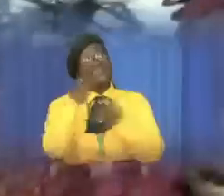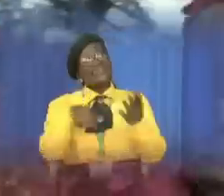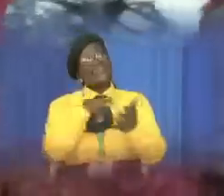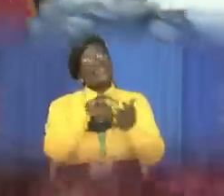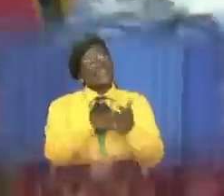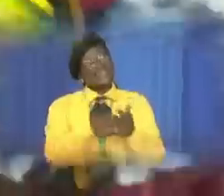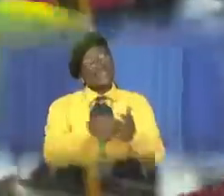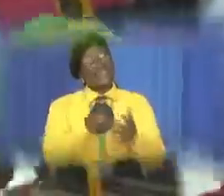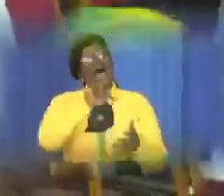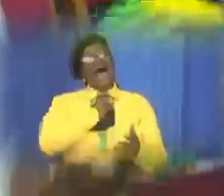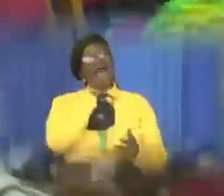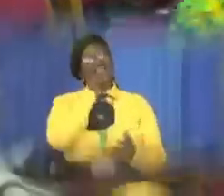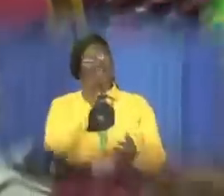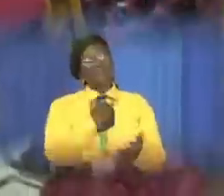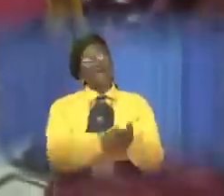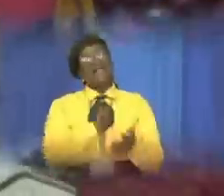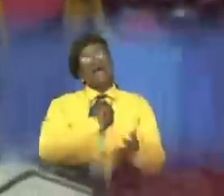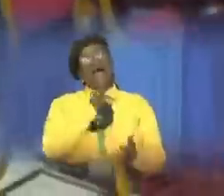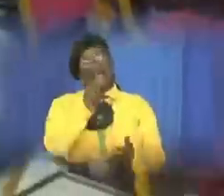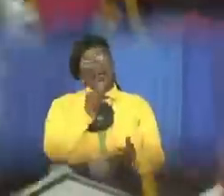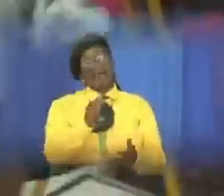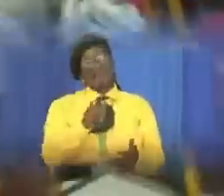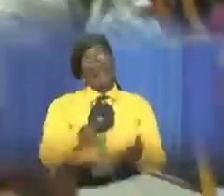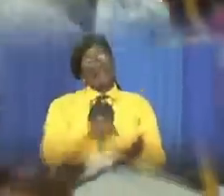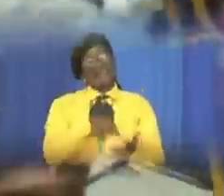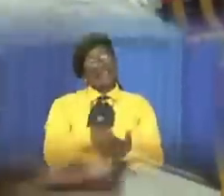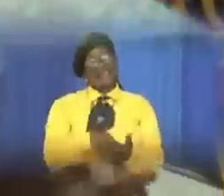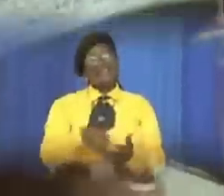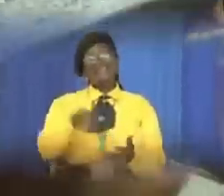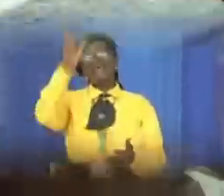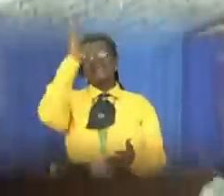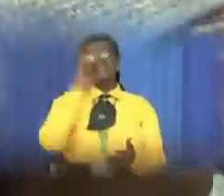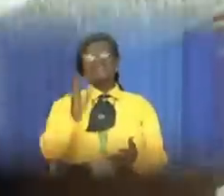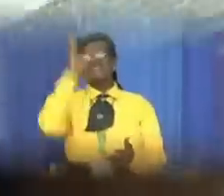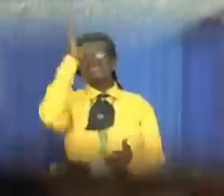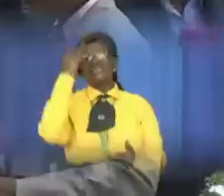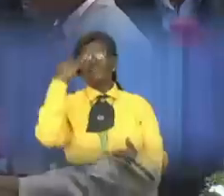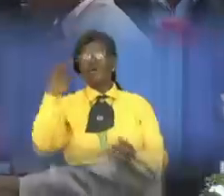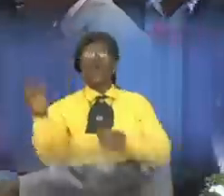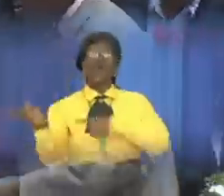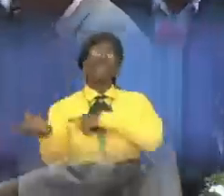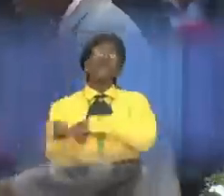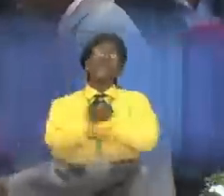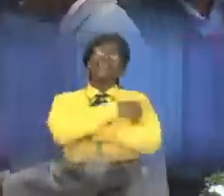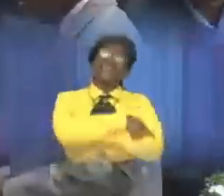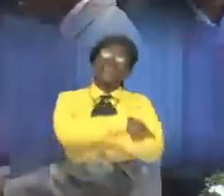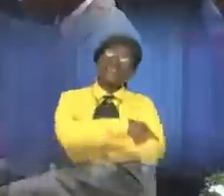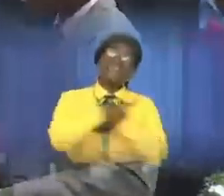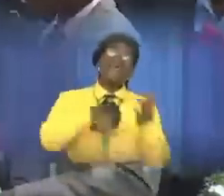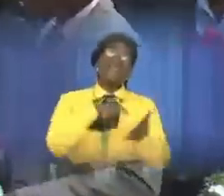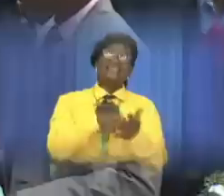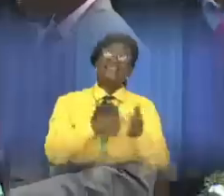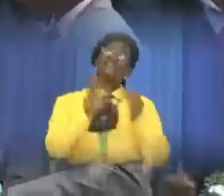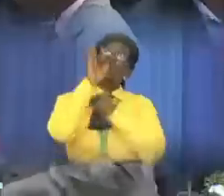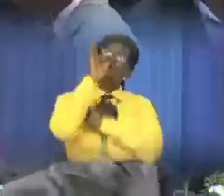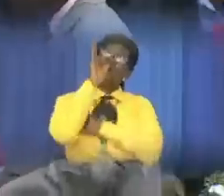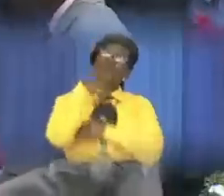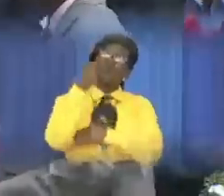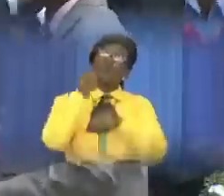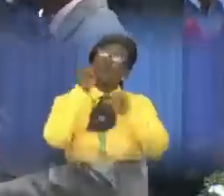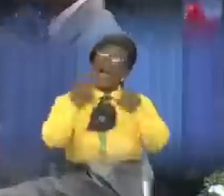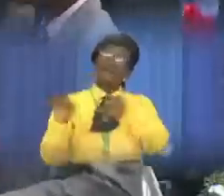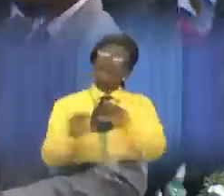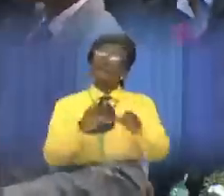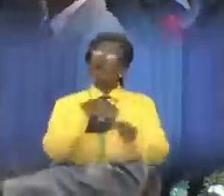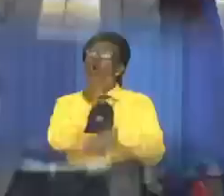I am, this Ancient of Days, this God who can do wonders, this God who is